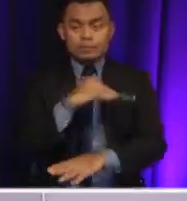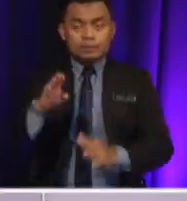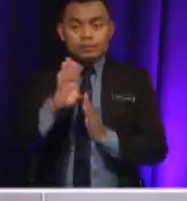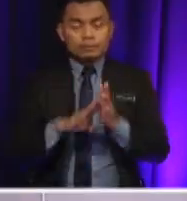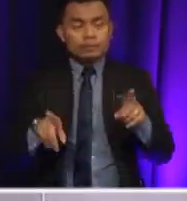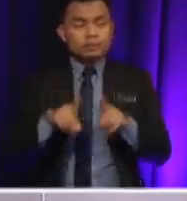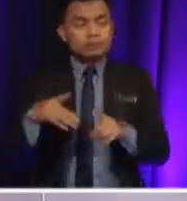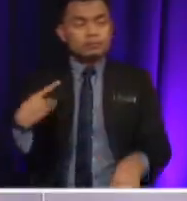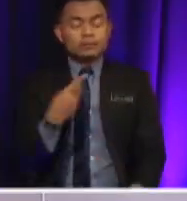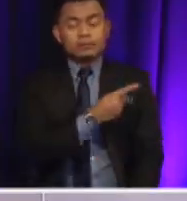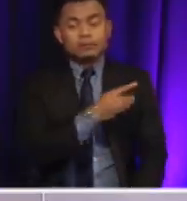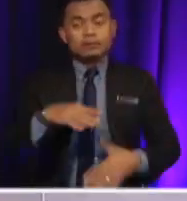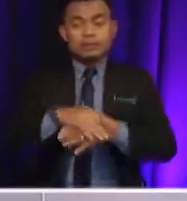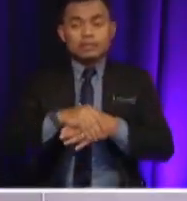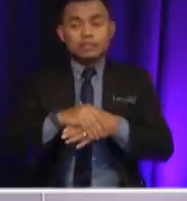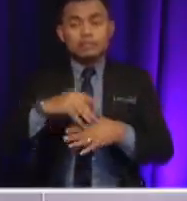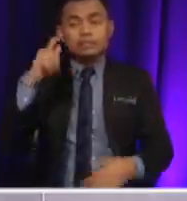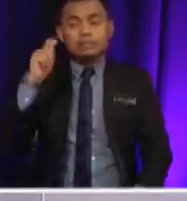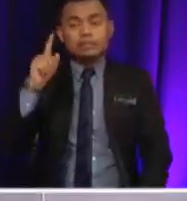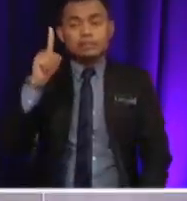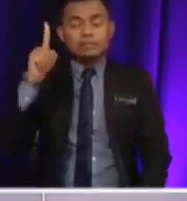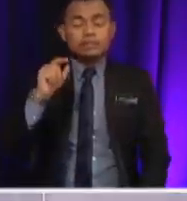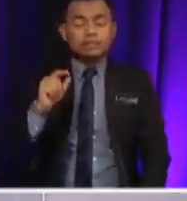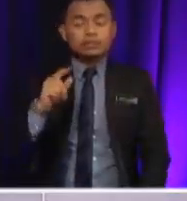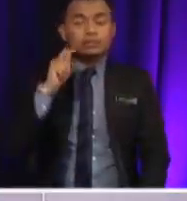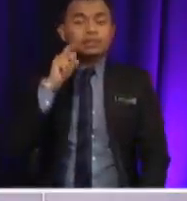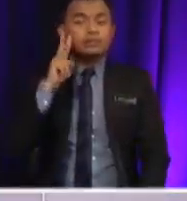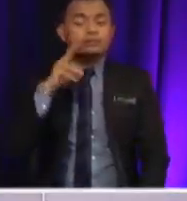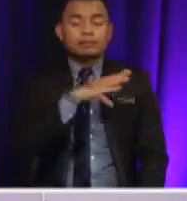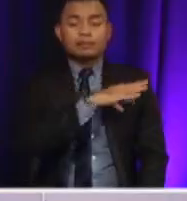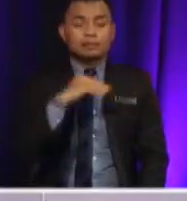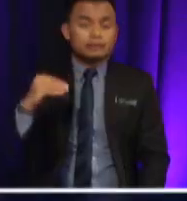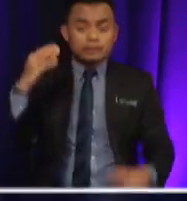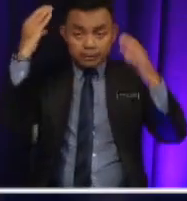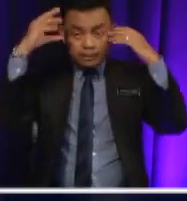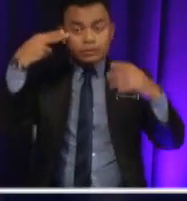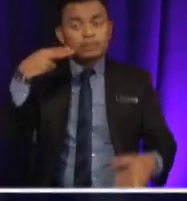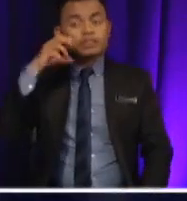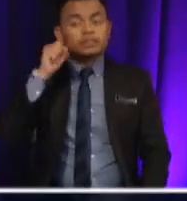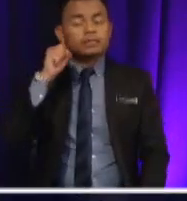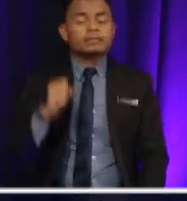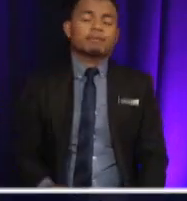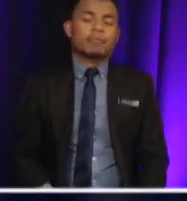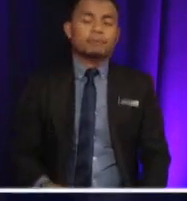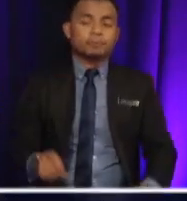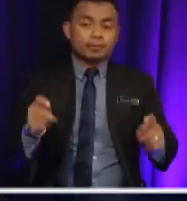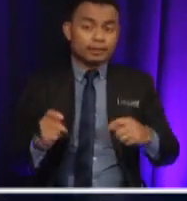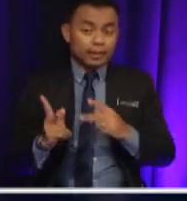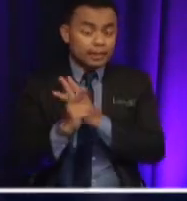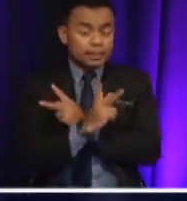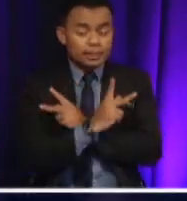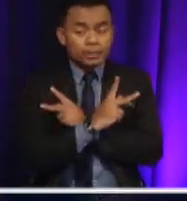KPM. For English for Form 1 together with me, Tivia, and Teacher Halimatu. Teacher, so thank you so much for running us through